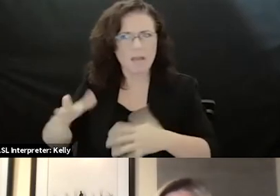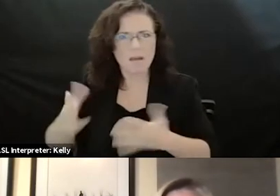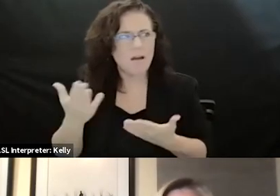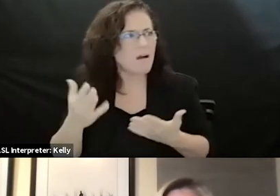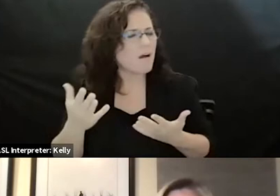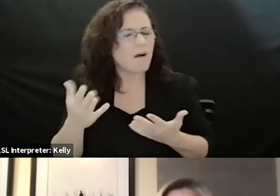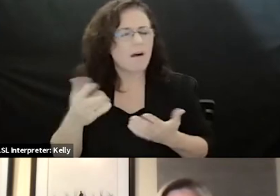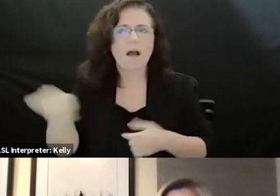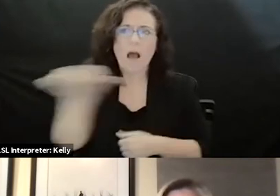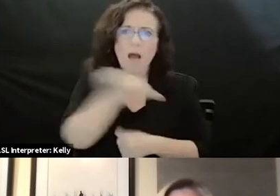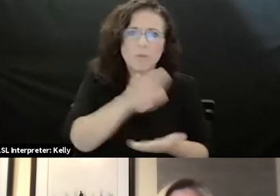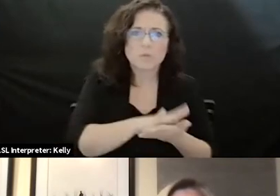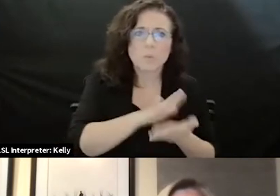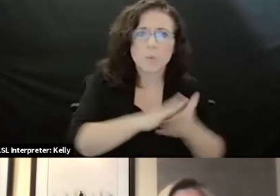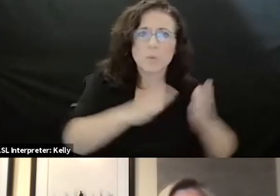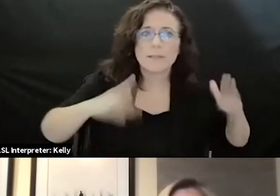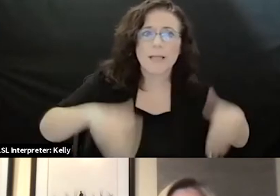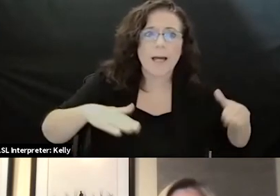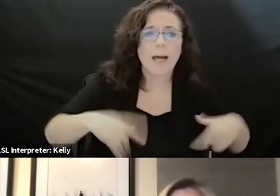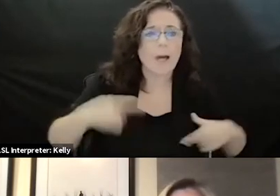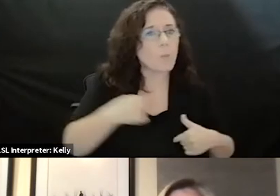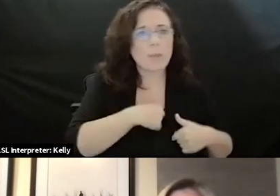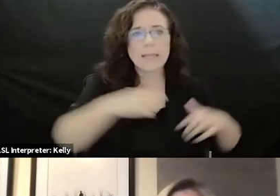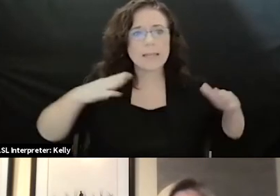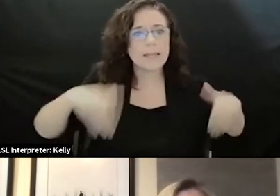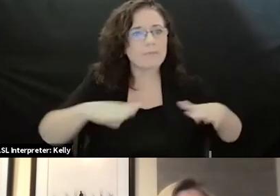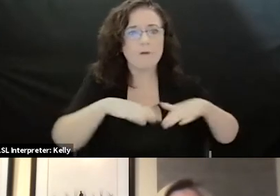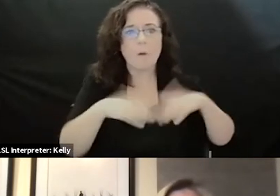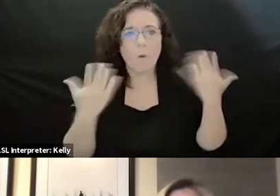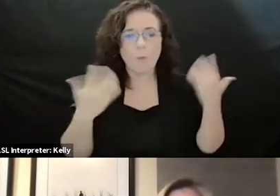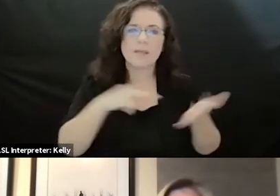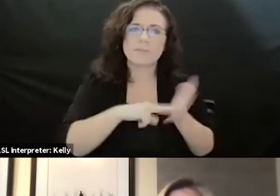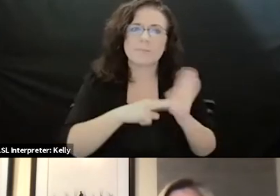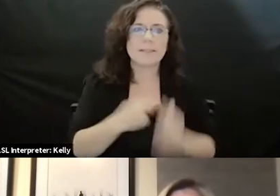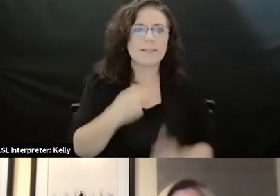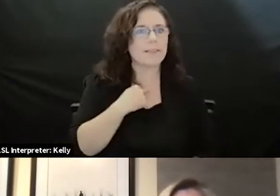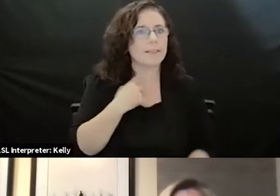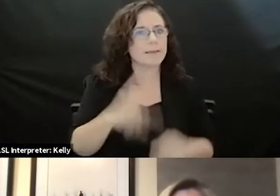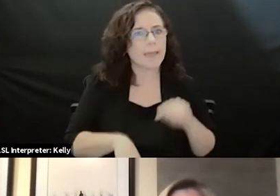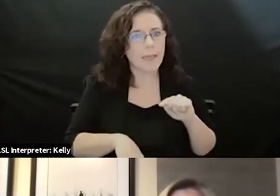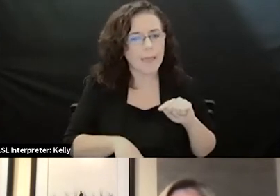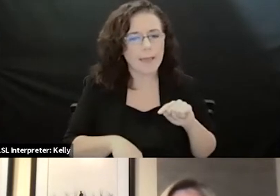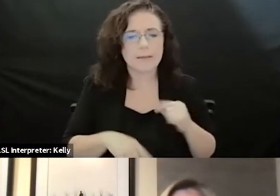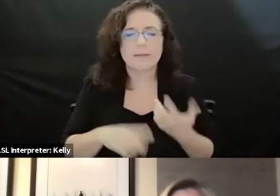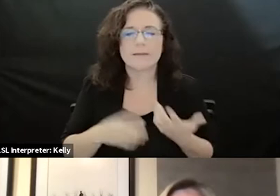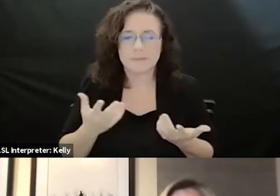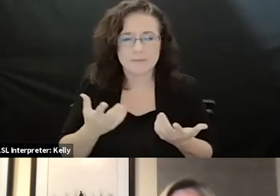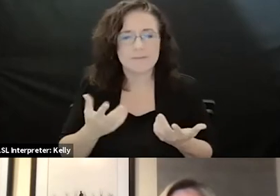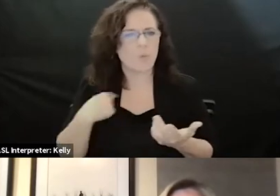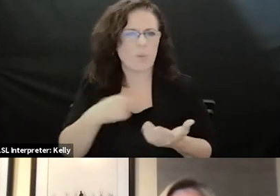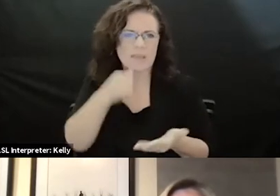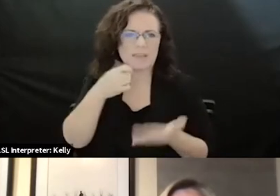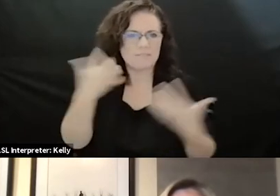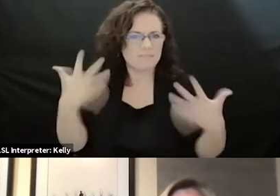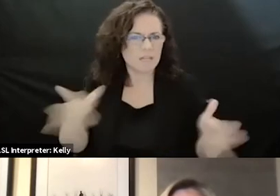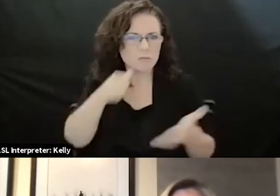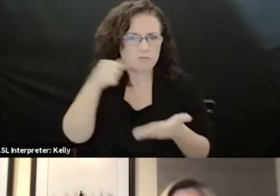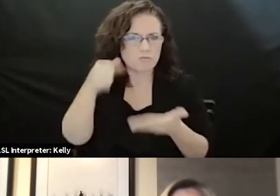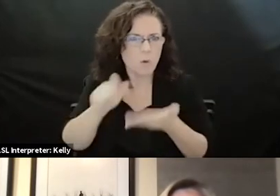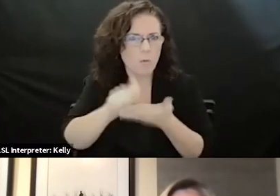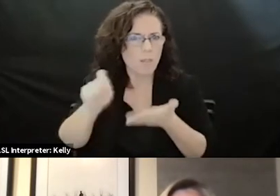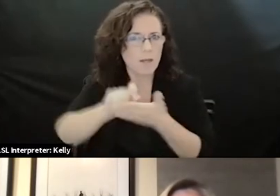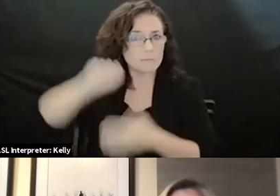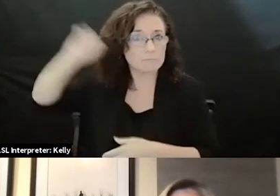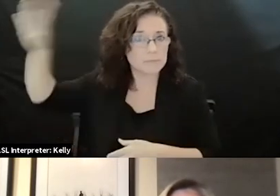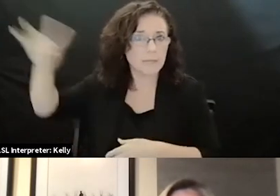like our situation that we weren't able to so you you know that letter to the governor is public um i